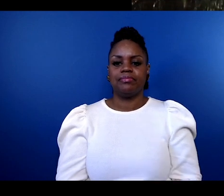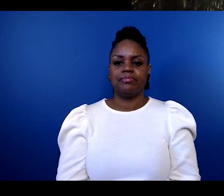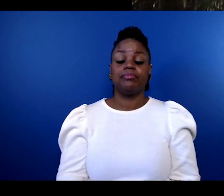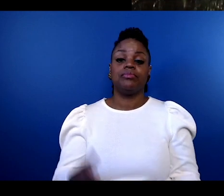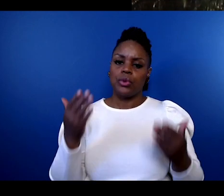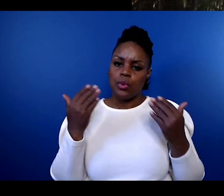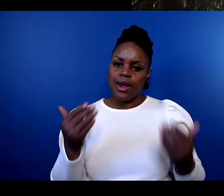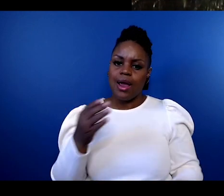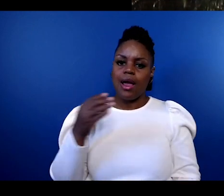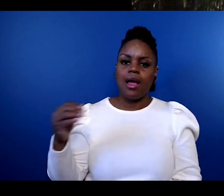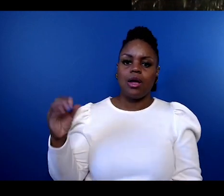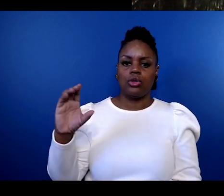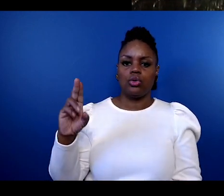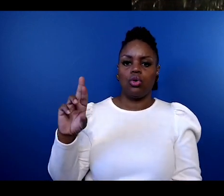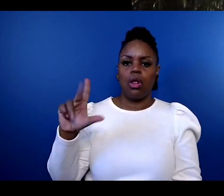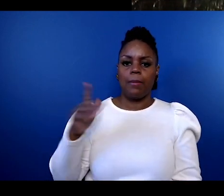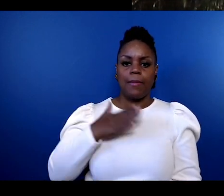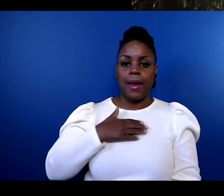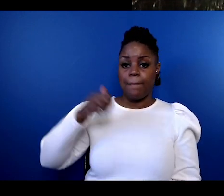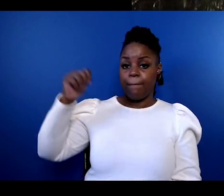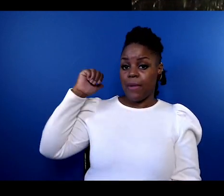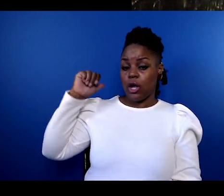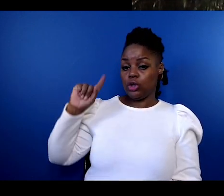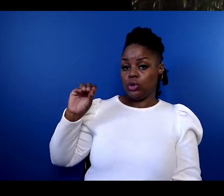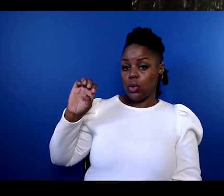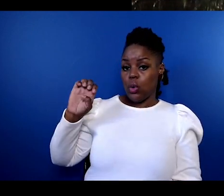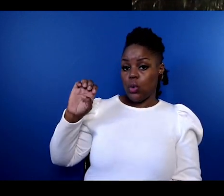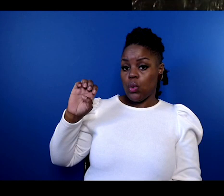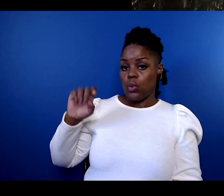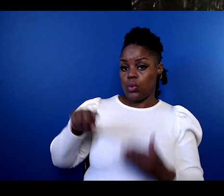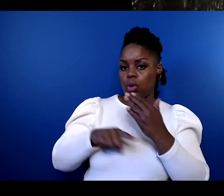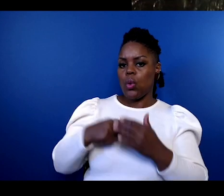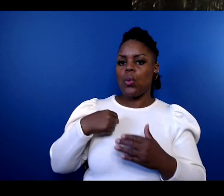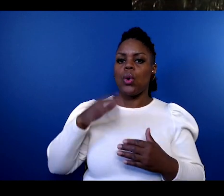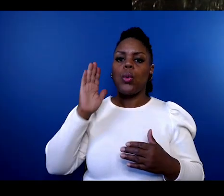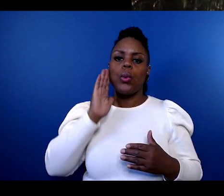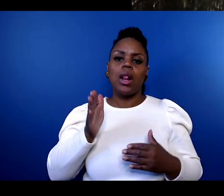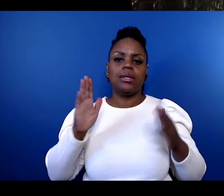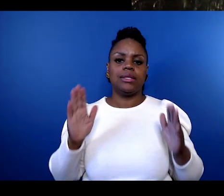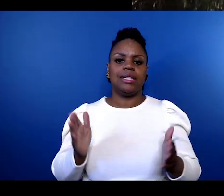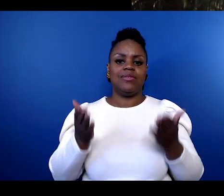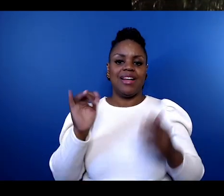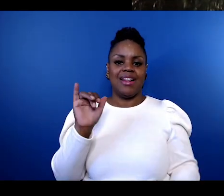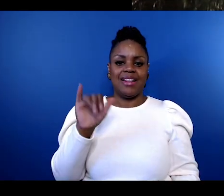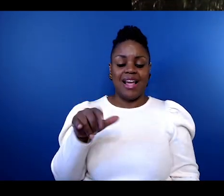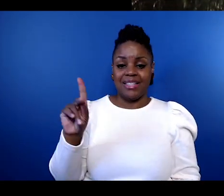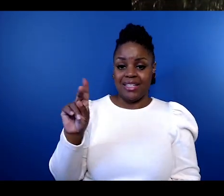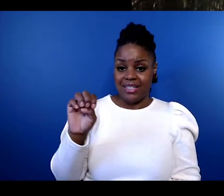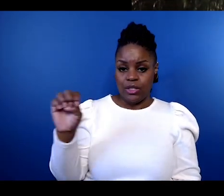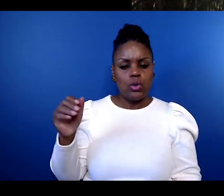that. If you can't, we're going to come onto the left knee with the left elbow. And